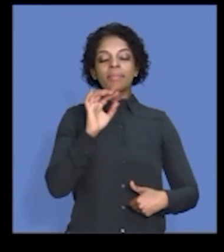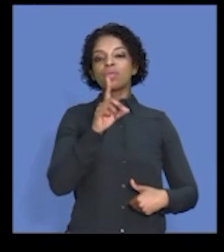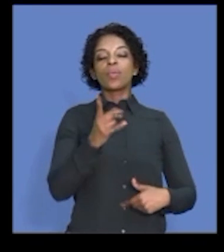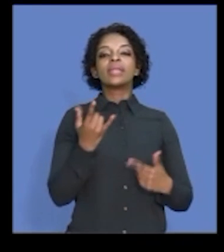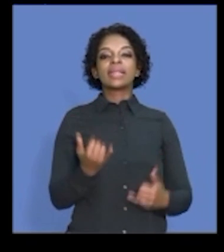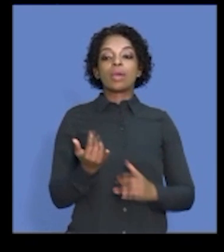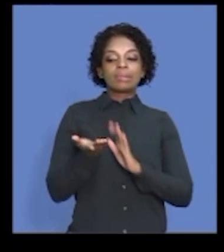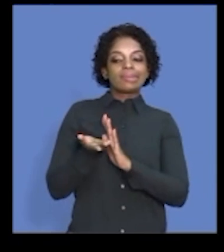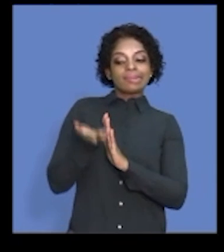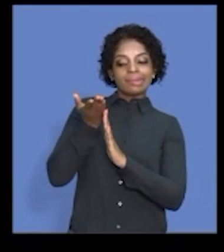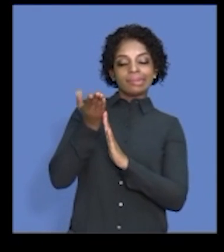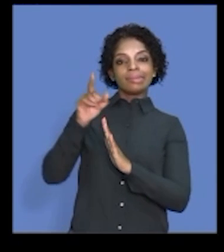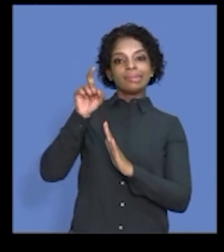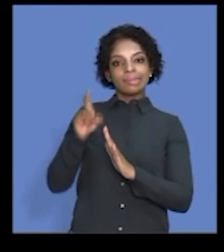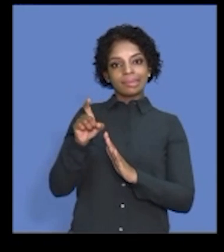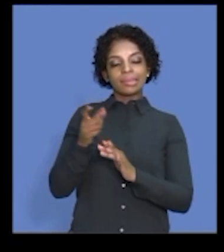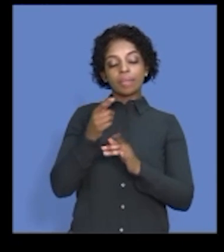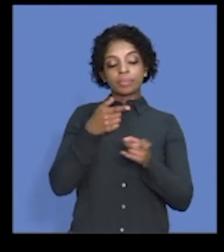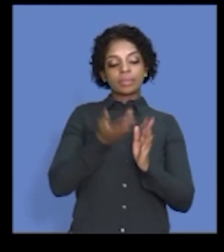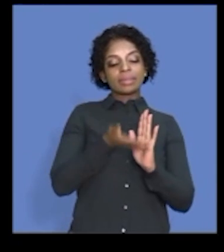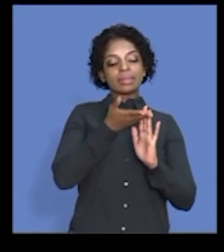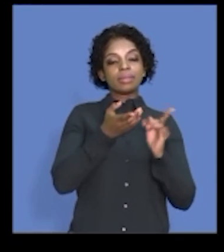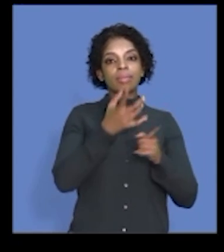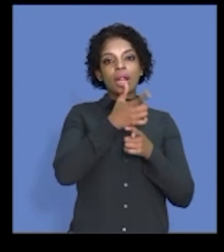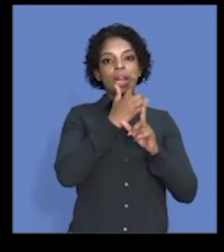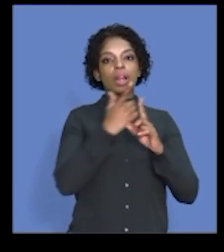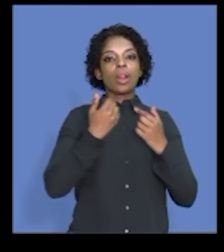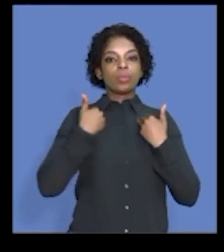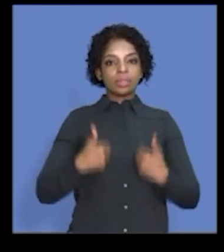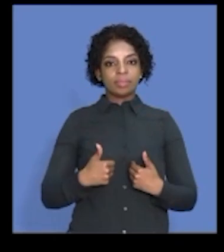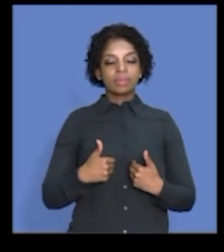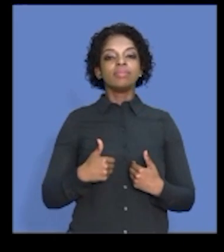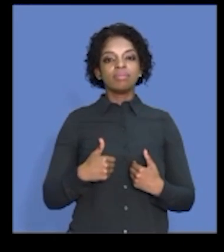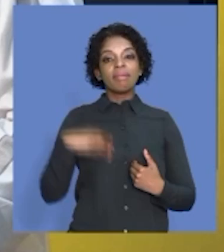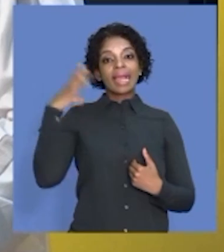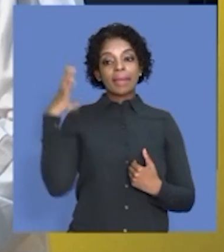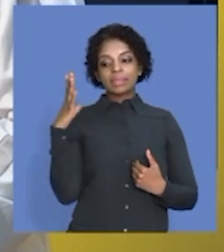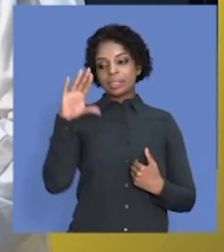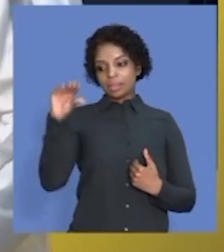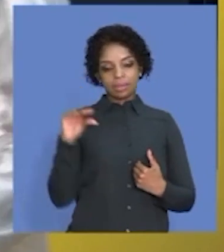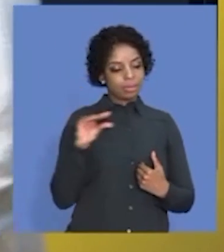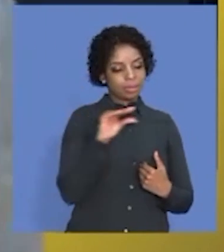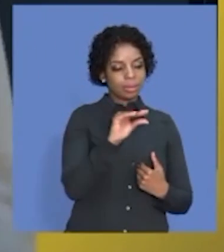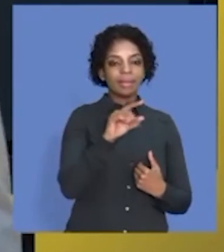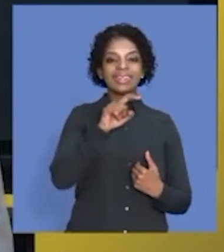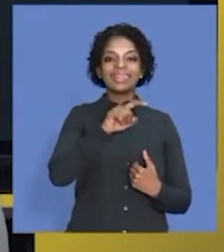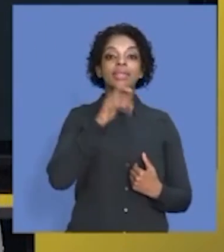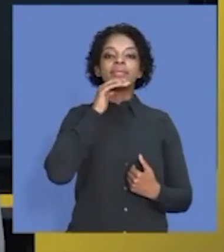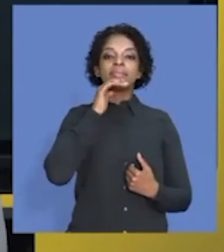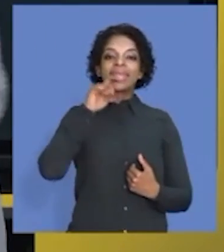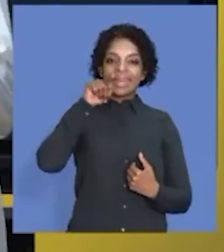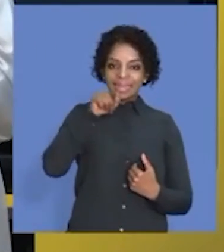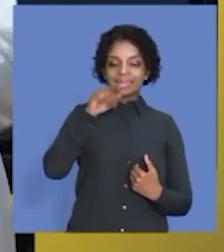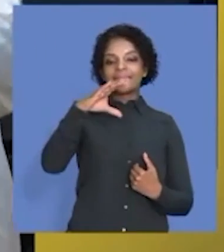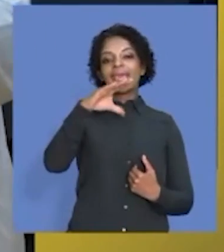is being capitalized, added back to the loan account. That's what we mean by interest being capitalized. Okay, so